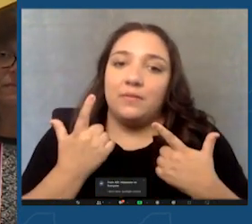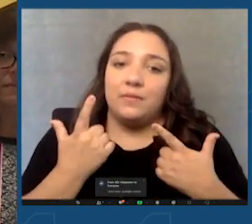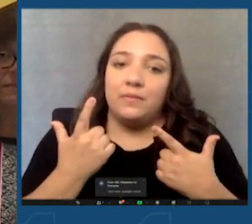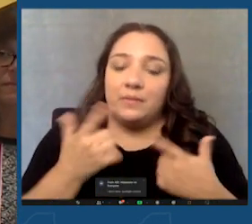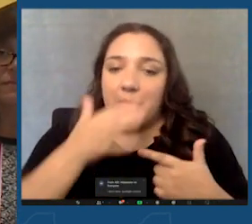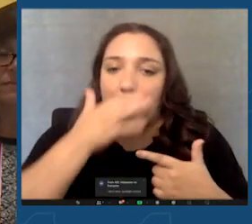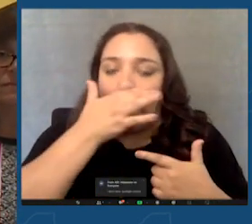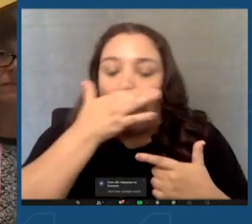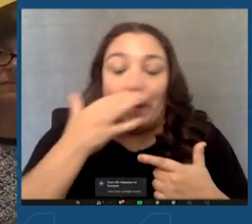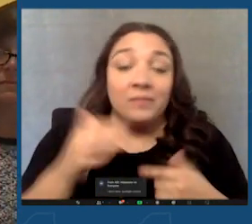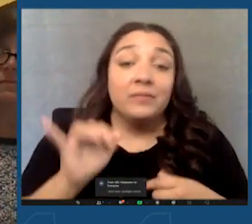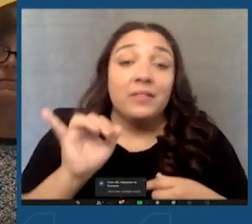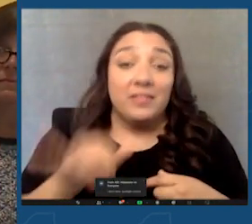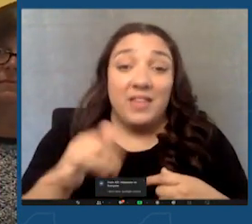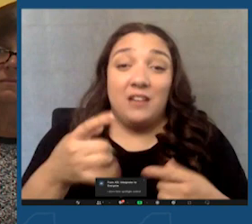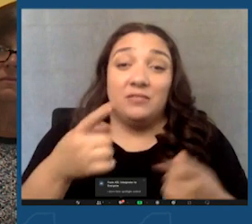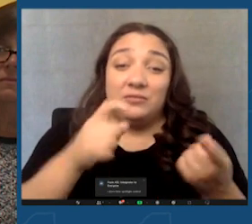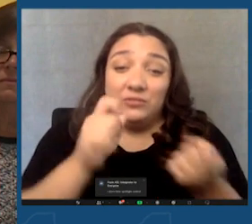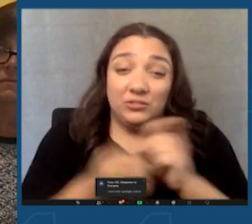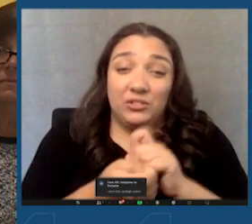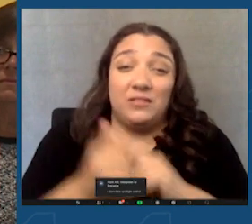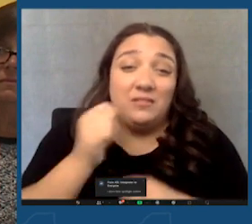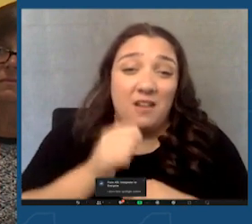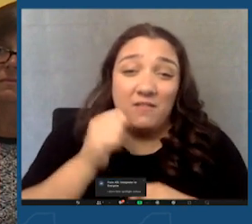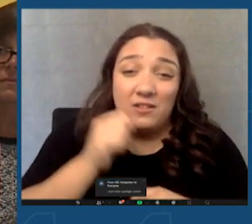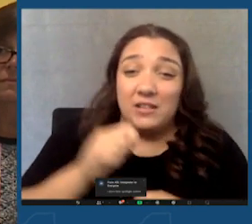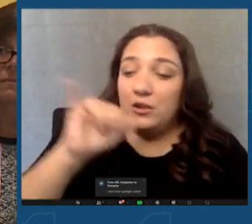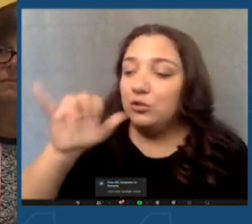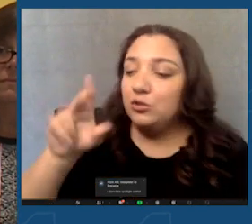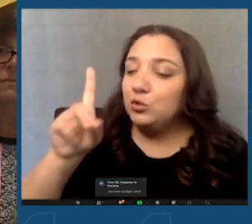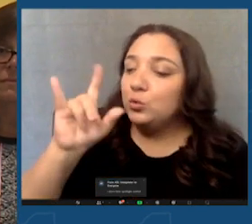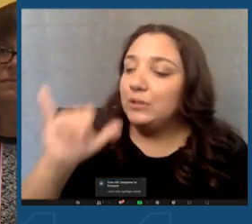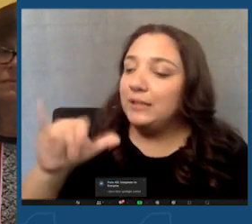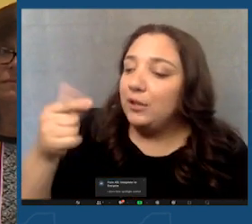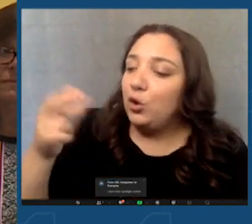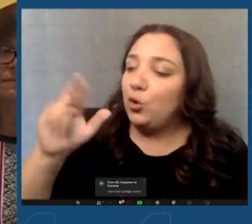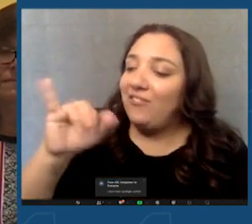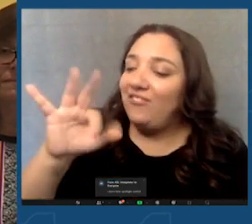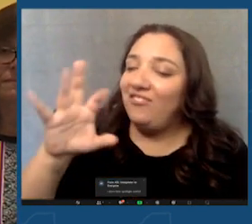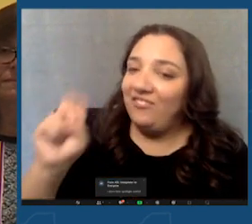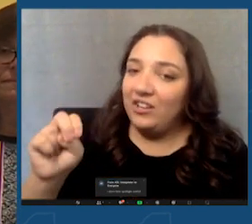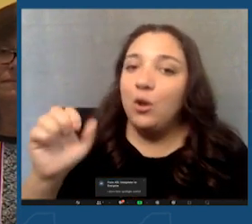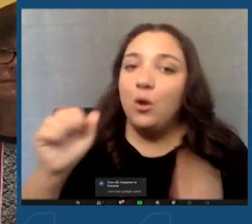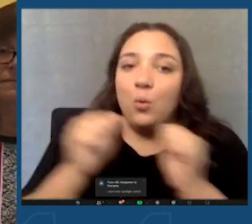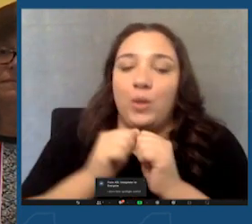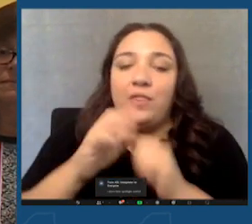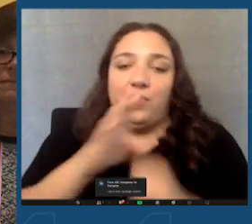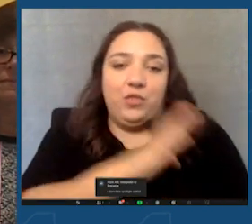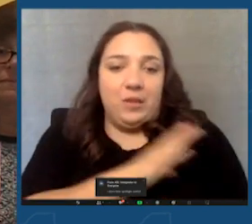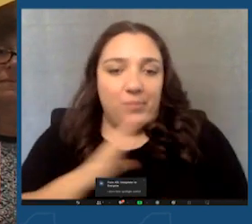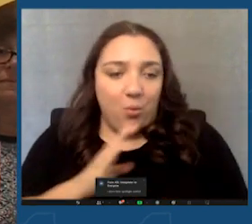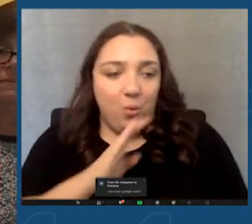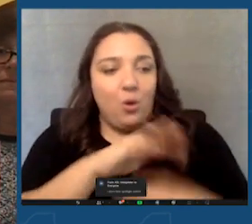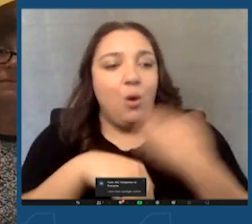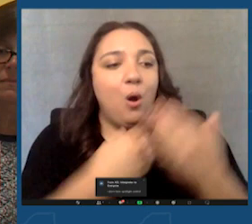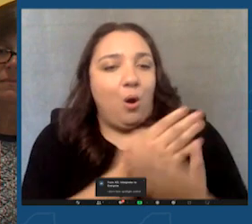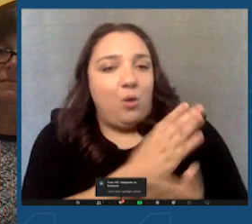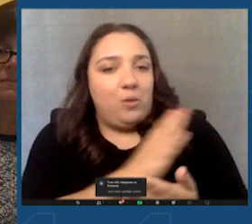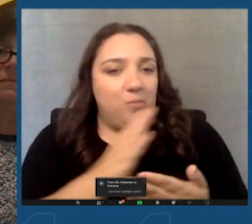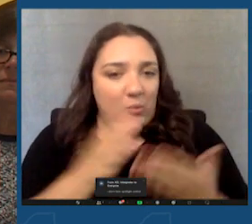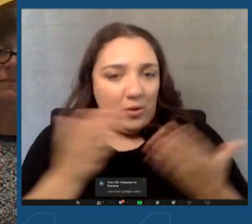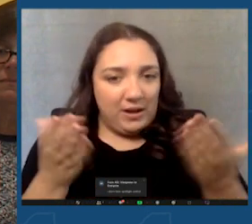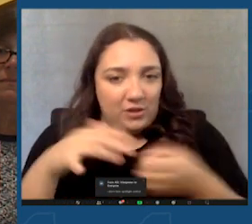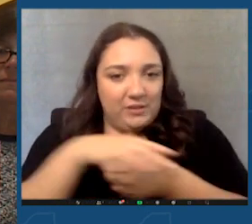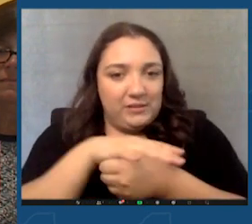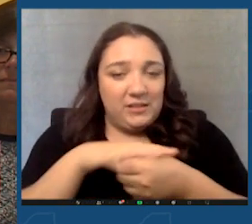by classroom. Great to work with Judy Griffin doing this. Great to work with the West Hempstead board and all the boards in my district. Government